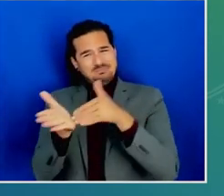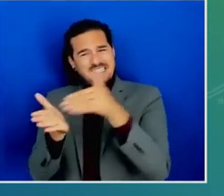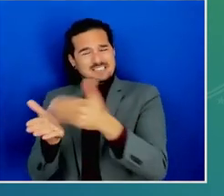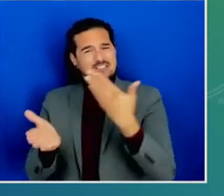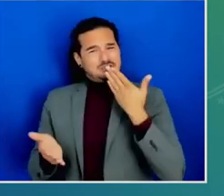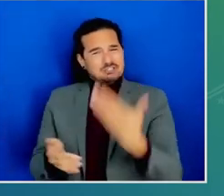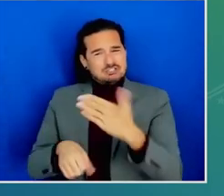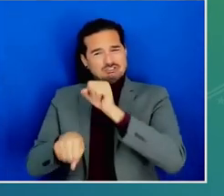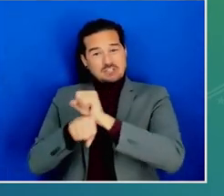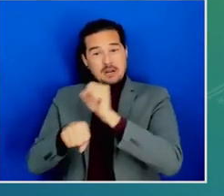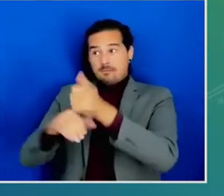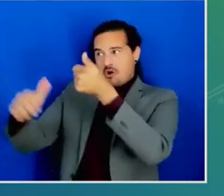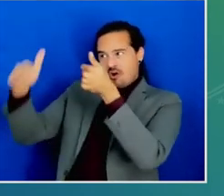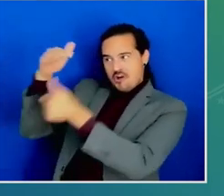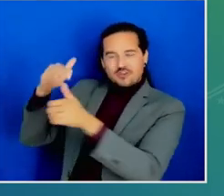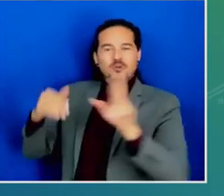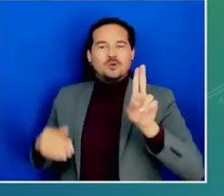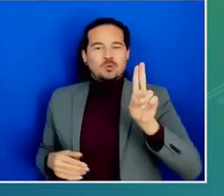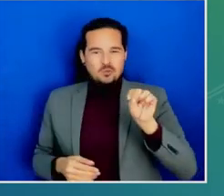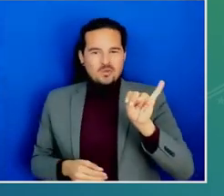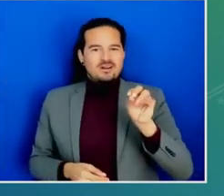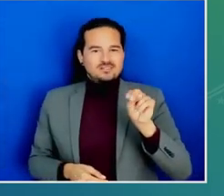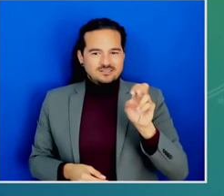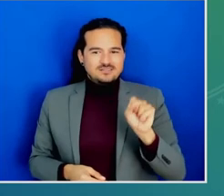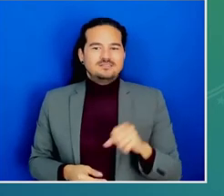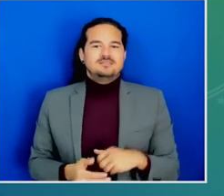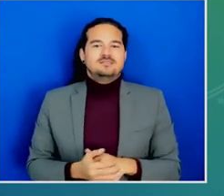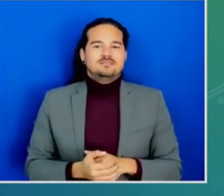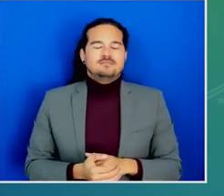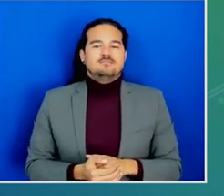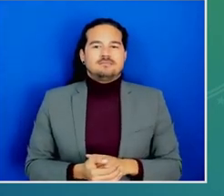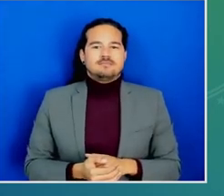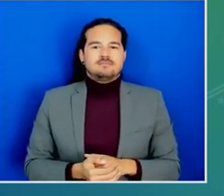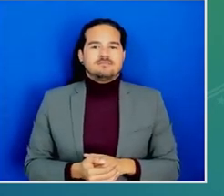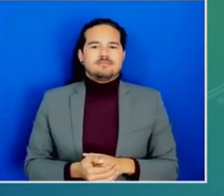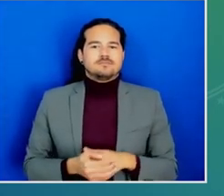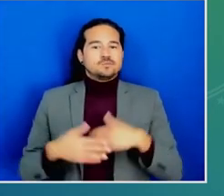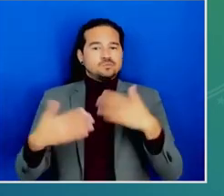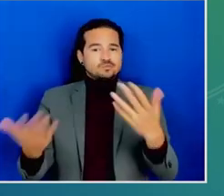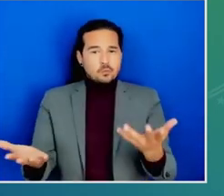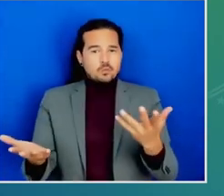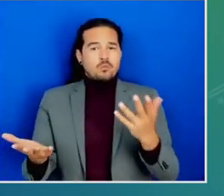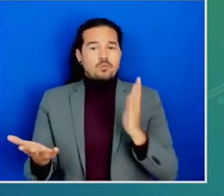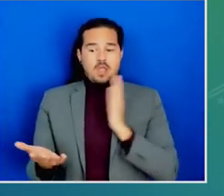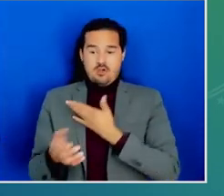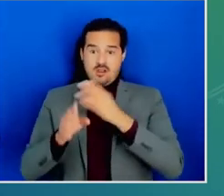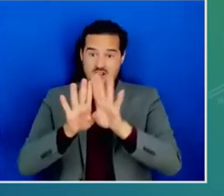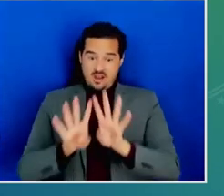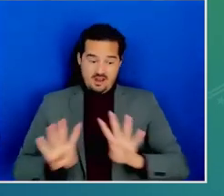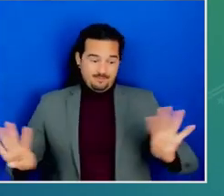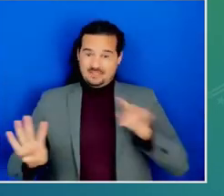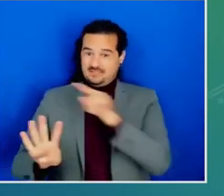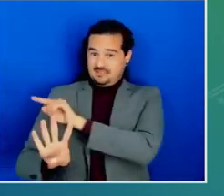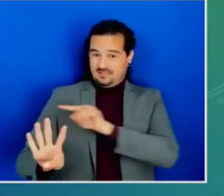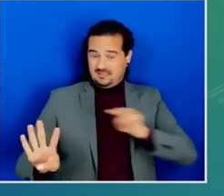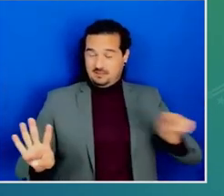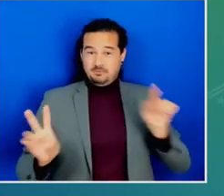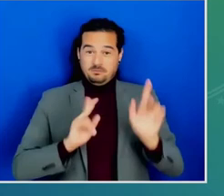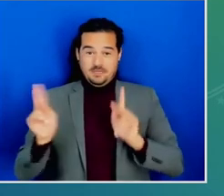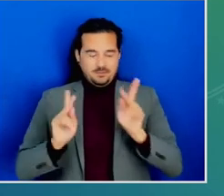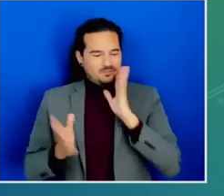way. And the team that President-elect Biden and I are announcing today will help make that plan a